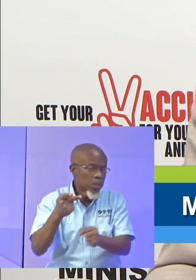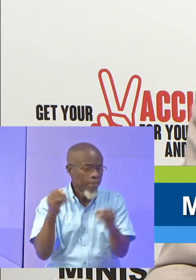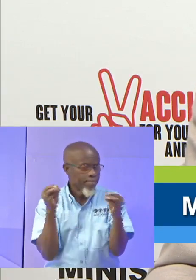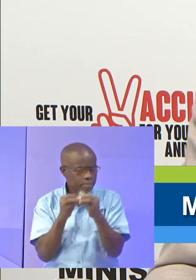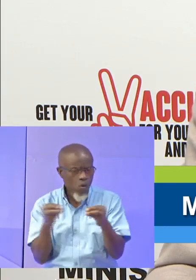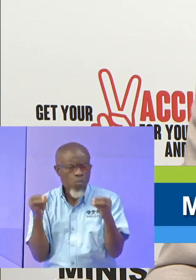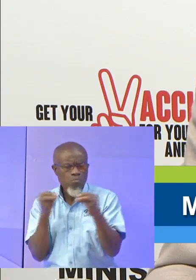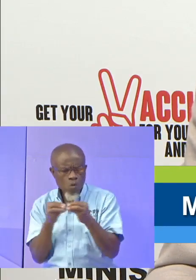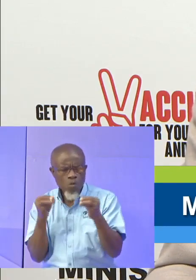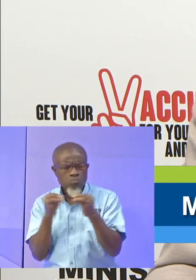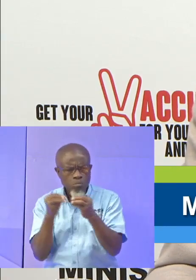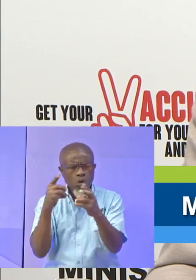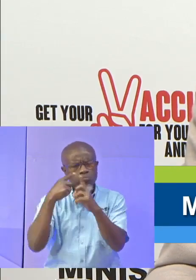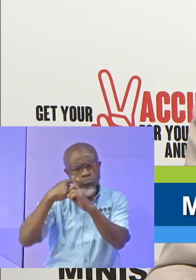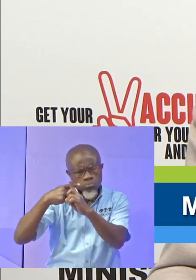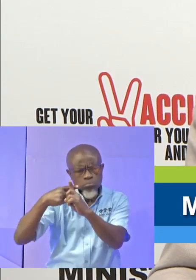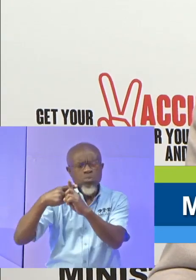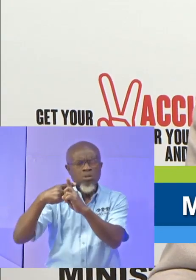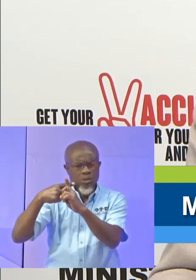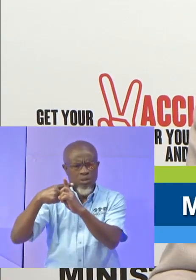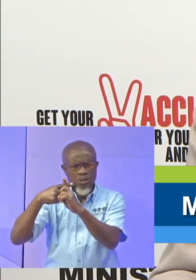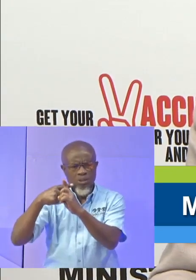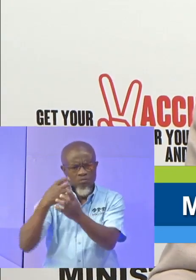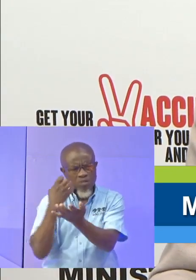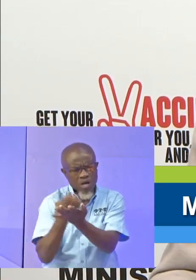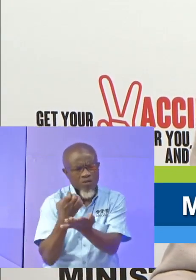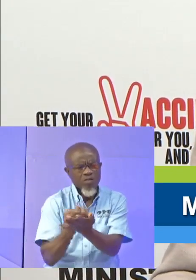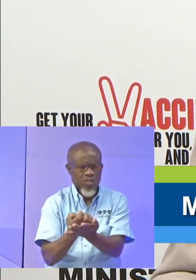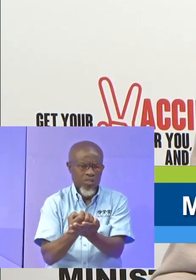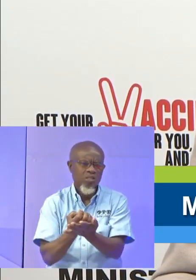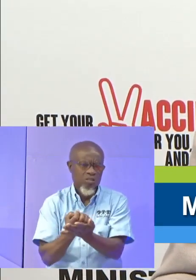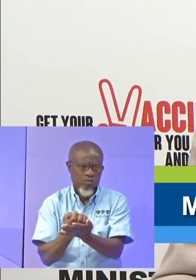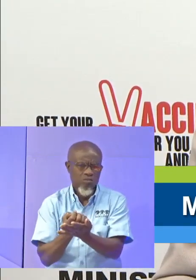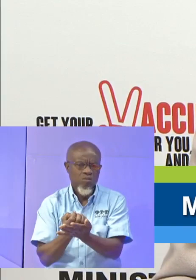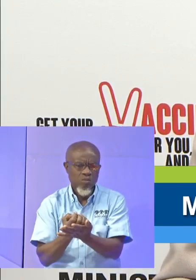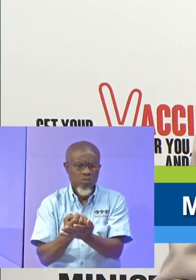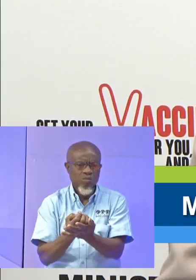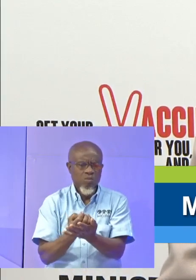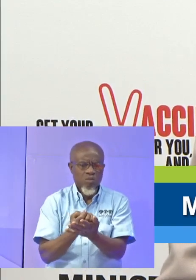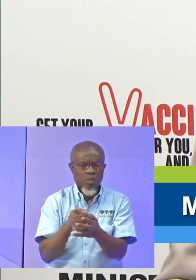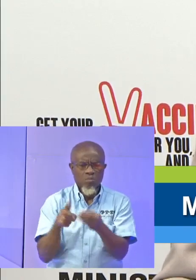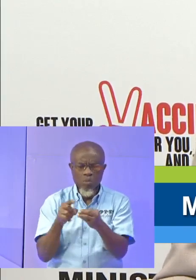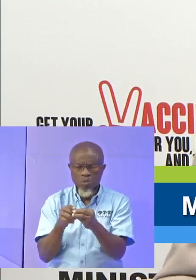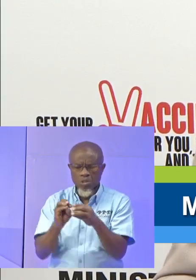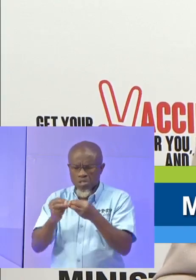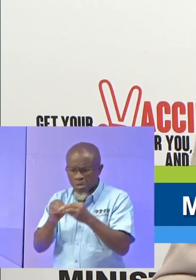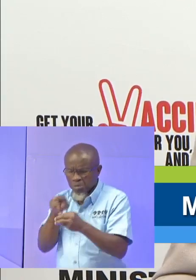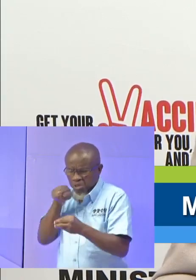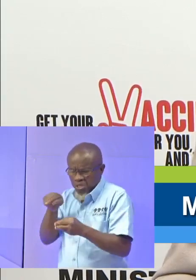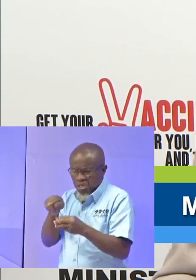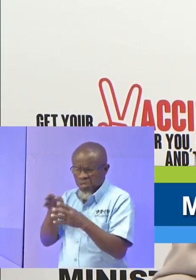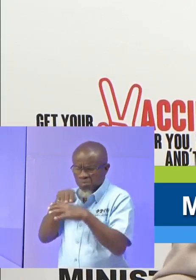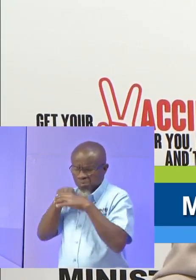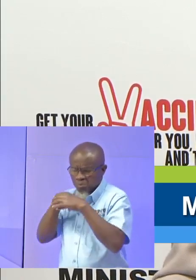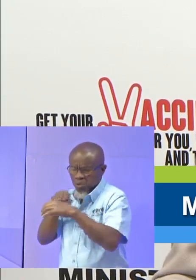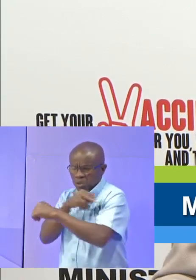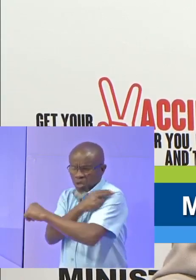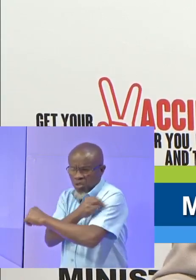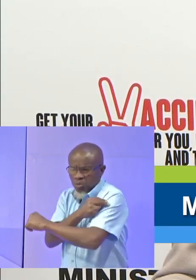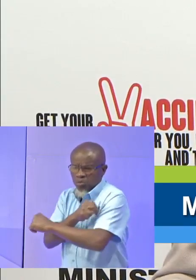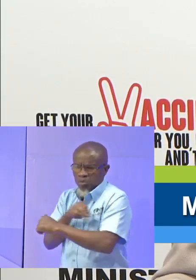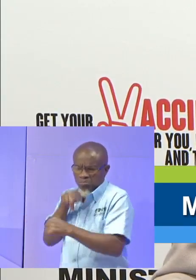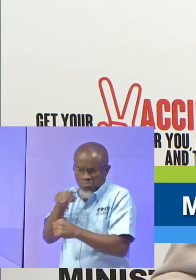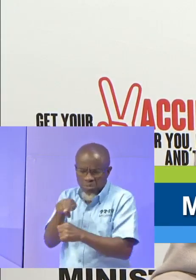more positive evidence based on our numbers in hospitals, our numbers in ICU, our numbers